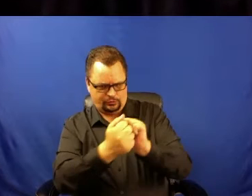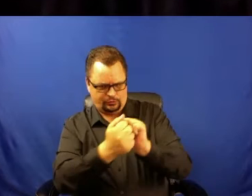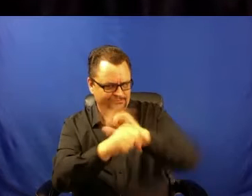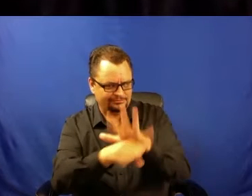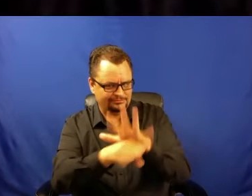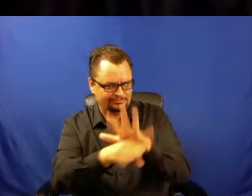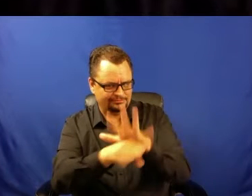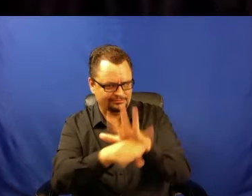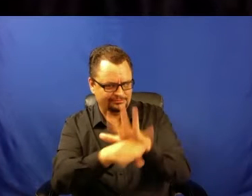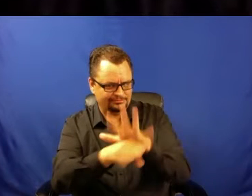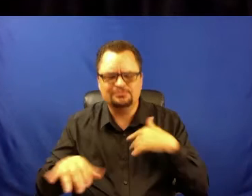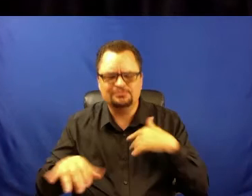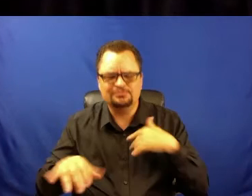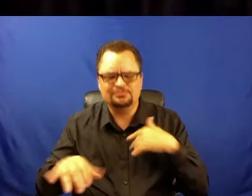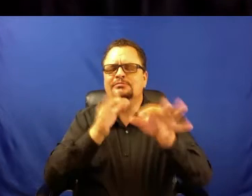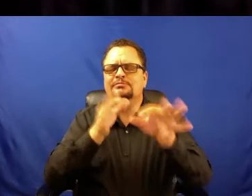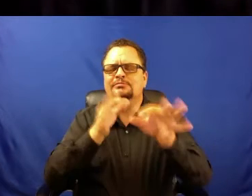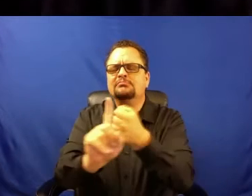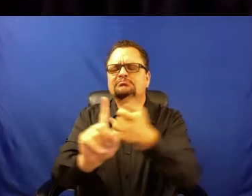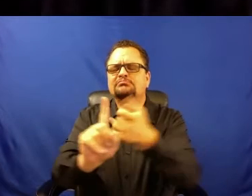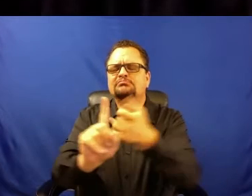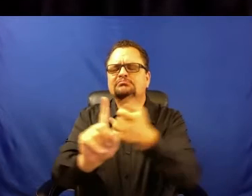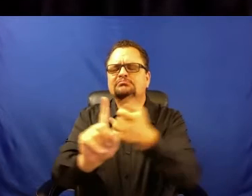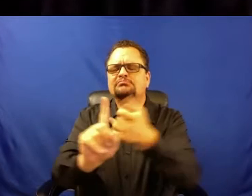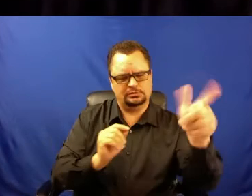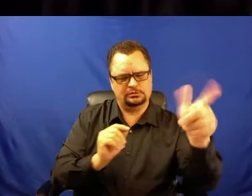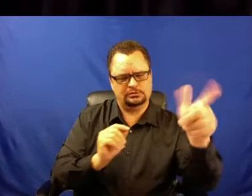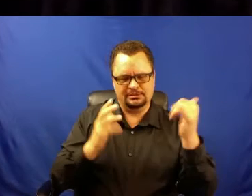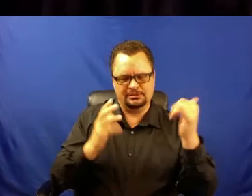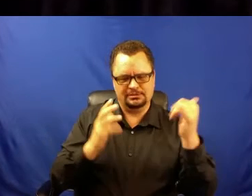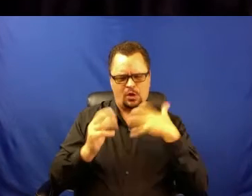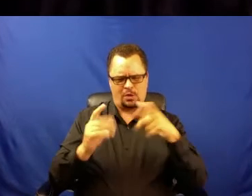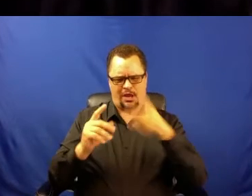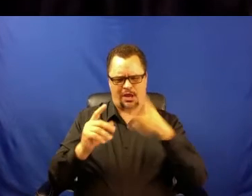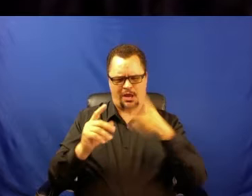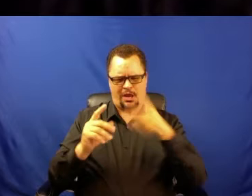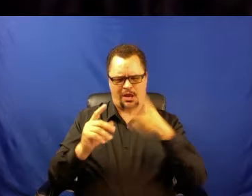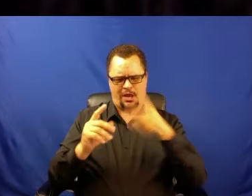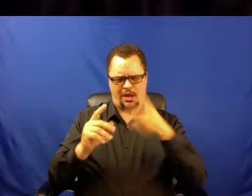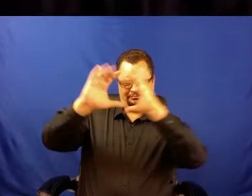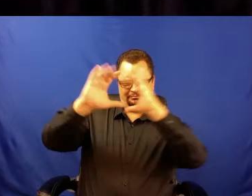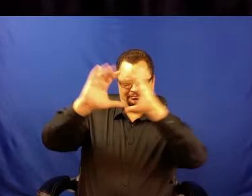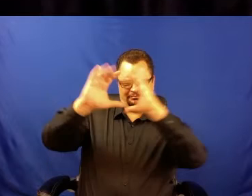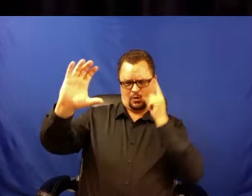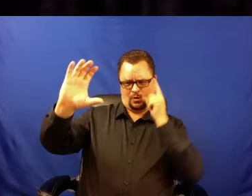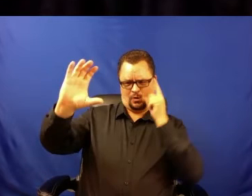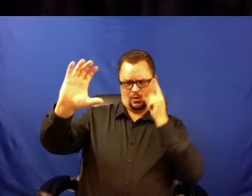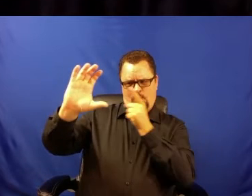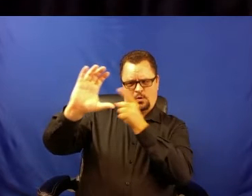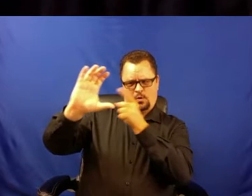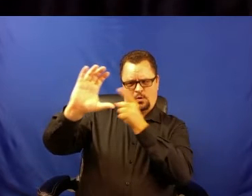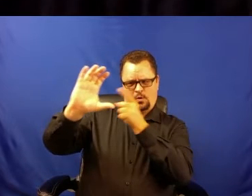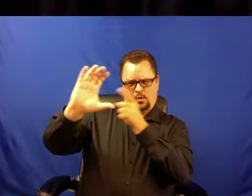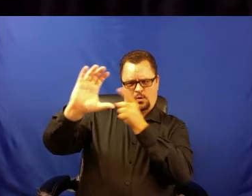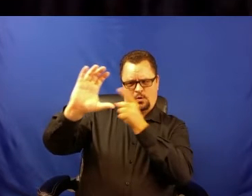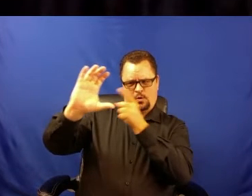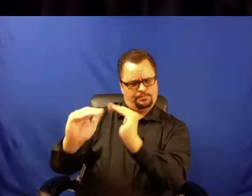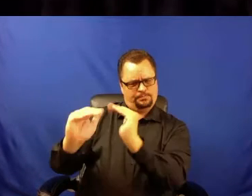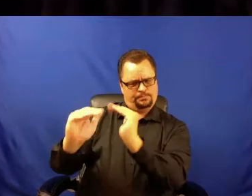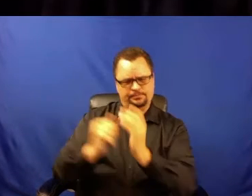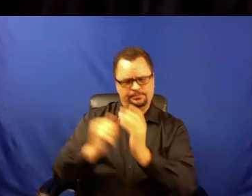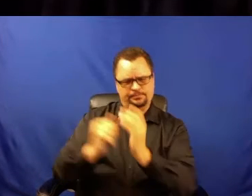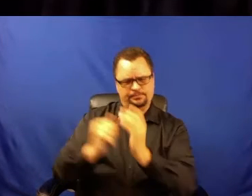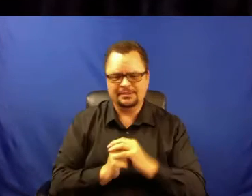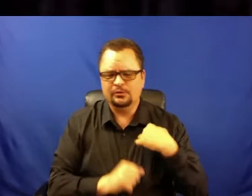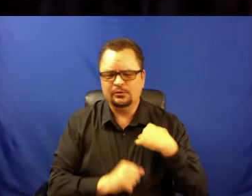that the 5 to 11-year-olds also will have an approved vaccine here. So have to look for what is the